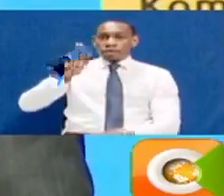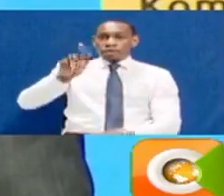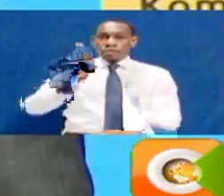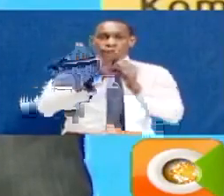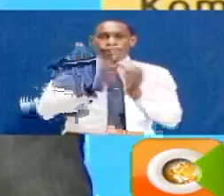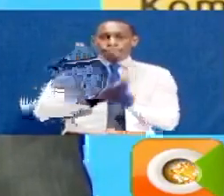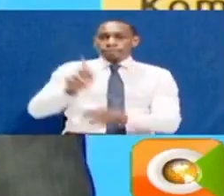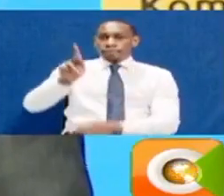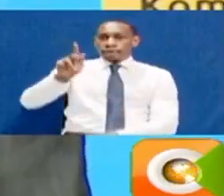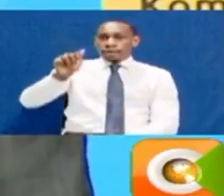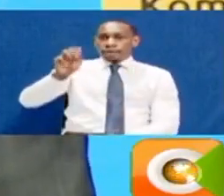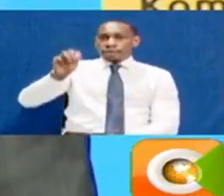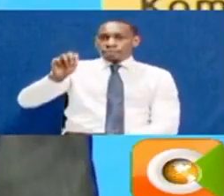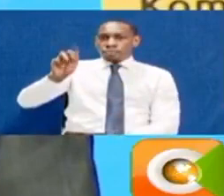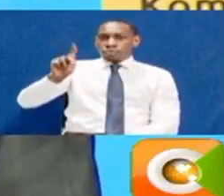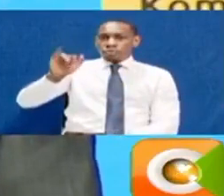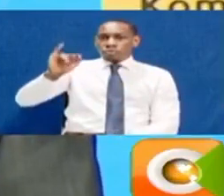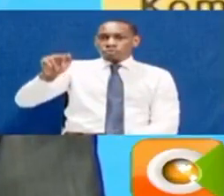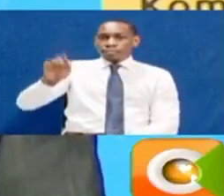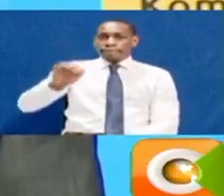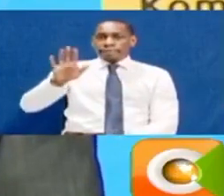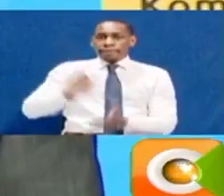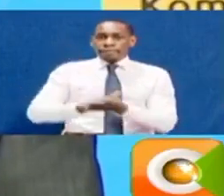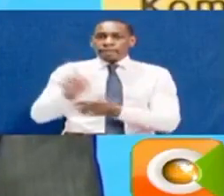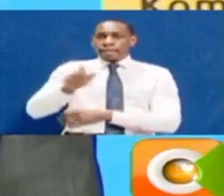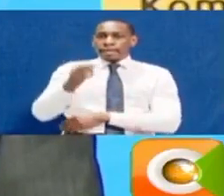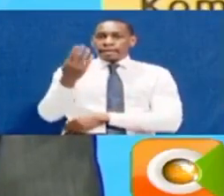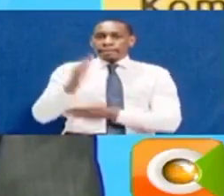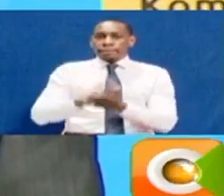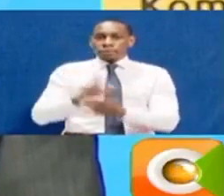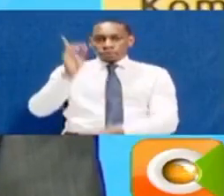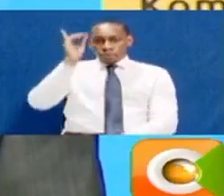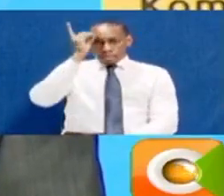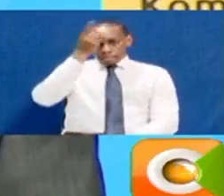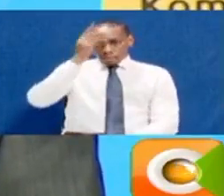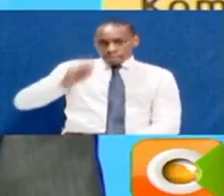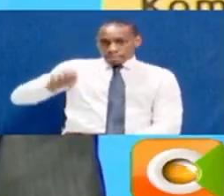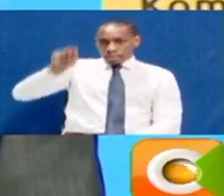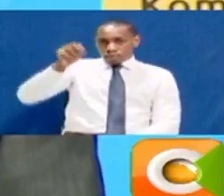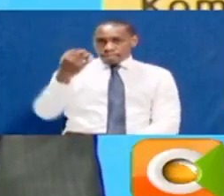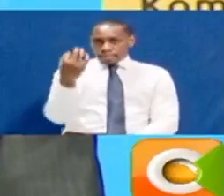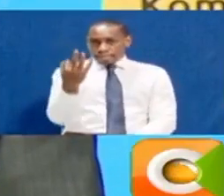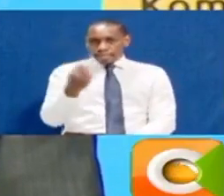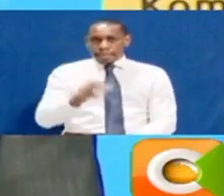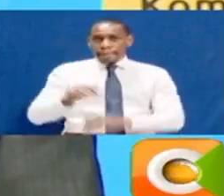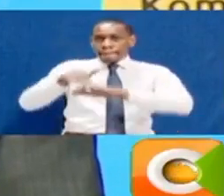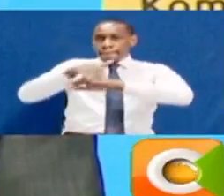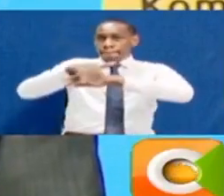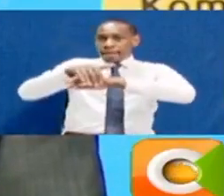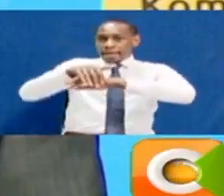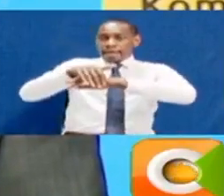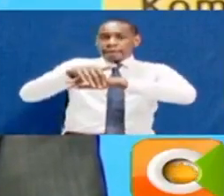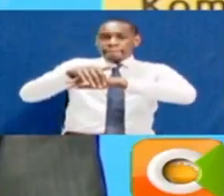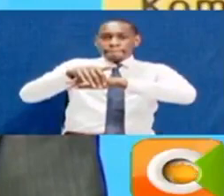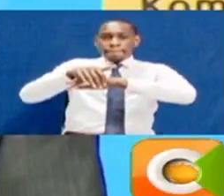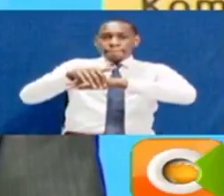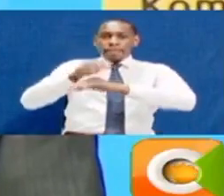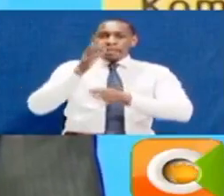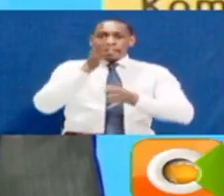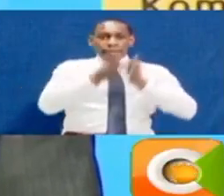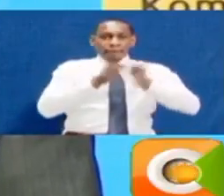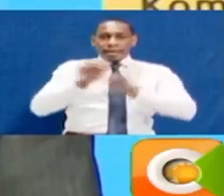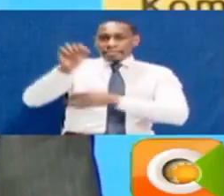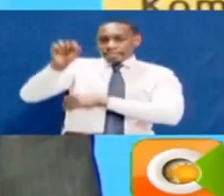5, Langata 4, Dagoretti North 3, Makadara, Embakasi